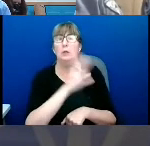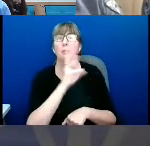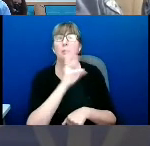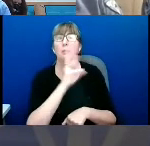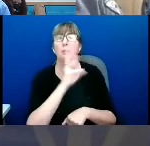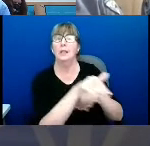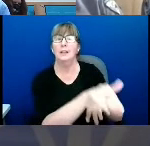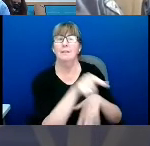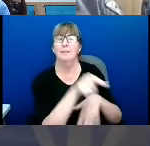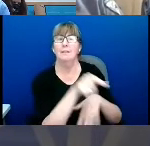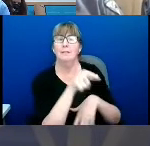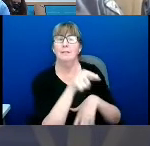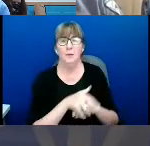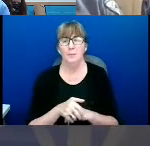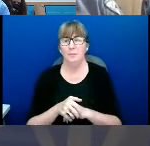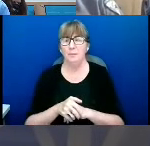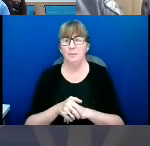And